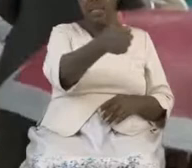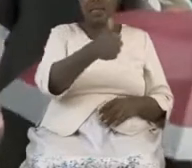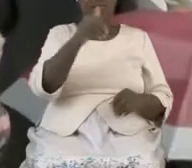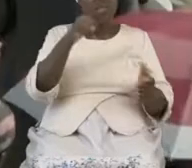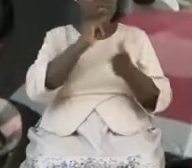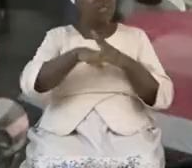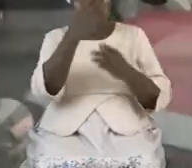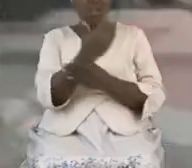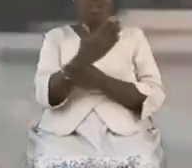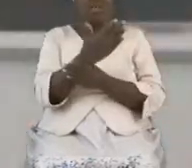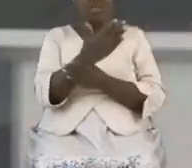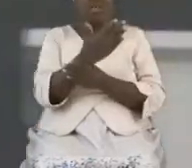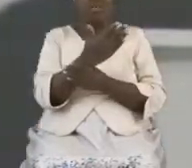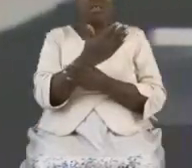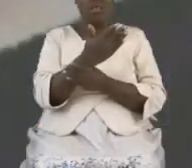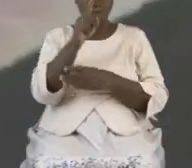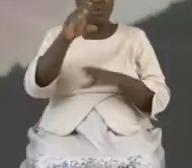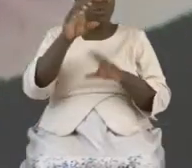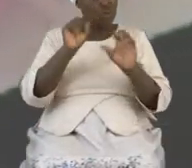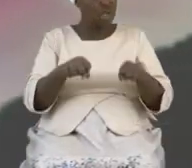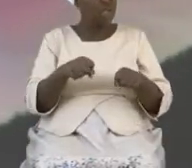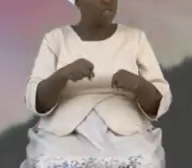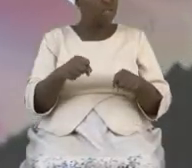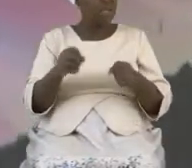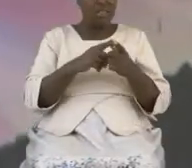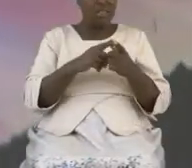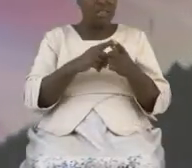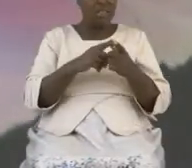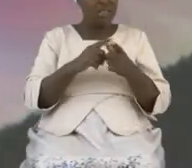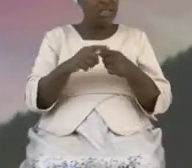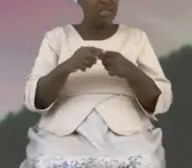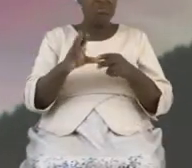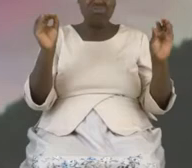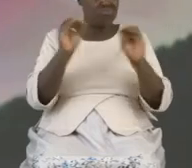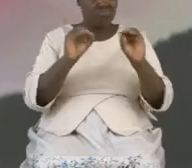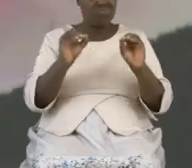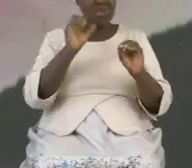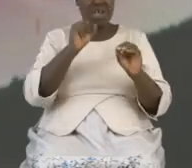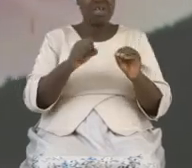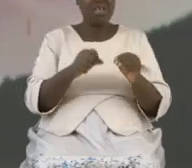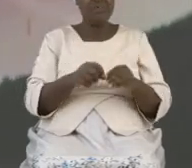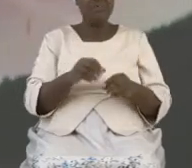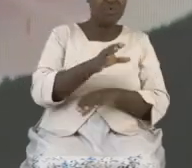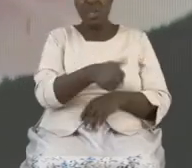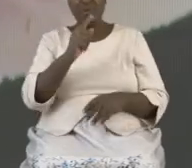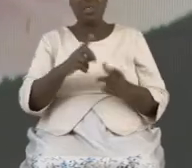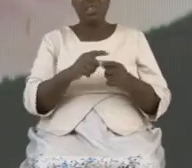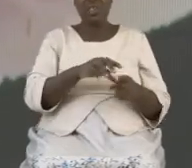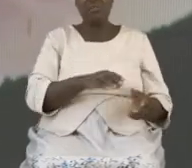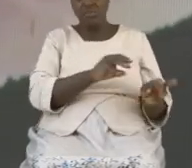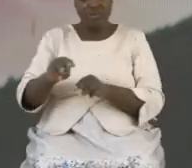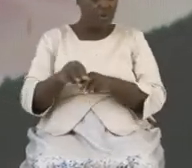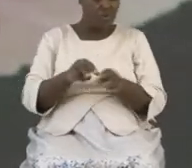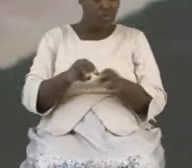And nobody can force you anymore. Bend this way, bend that way. You stand straight